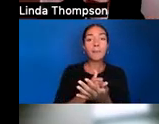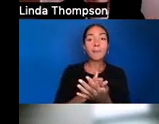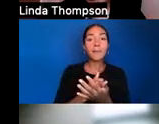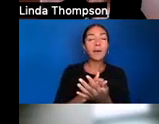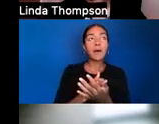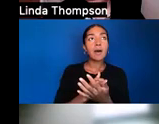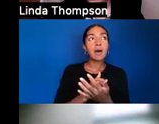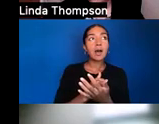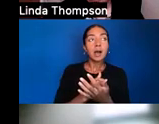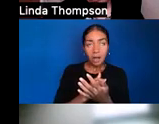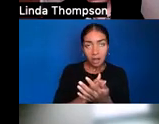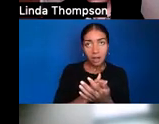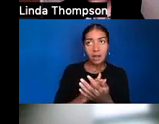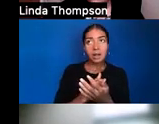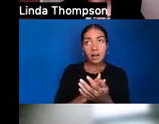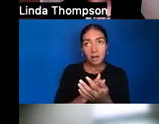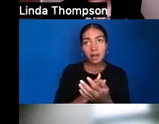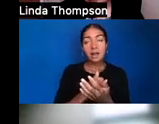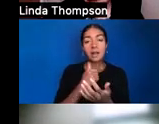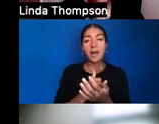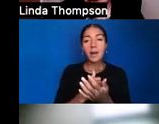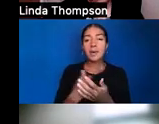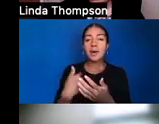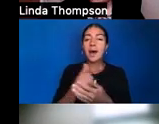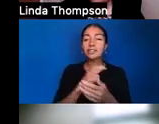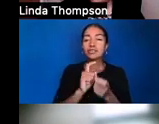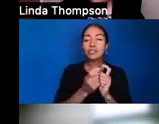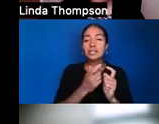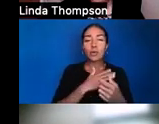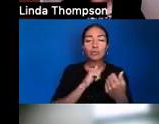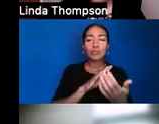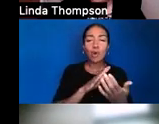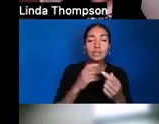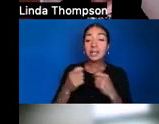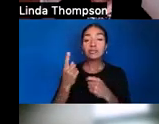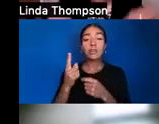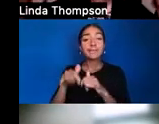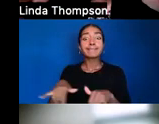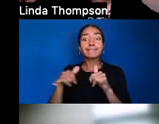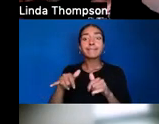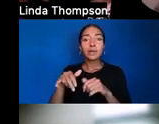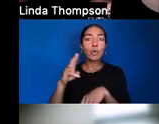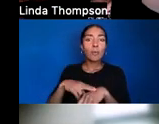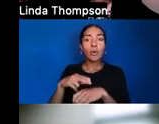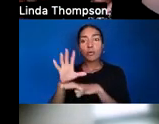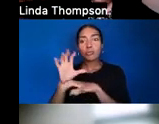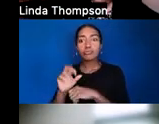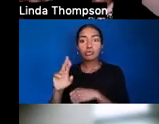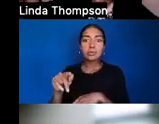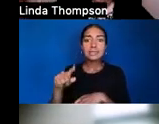become normalized for us, which could be very unhealthy. We also have had where you